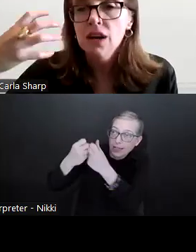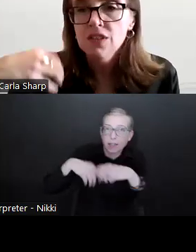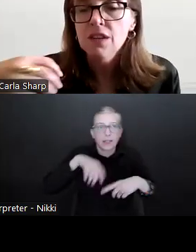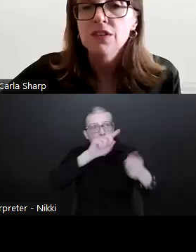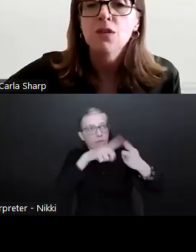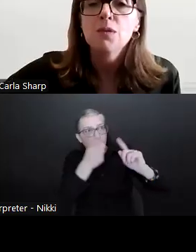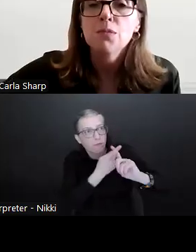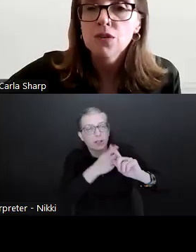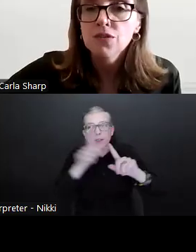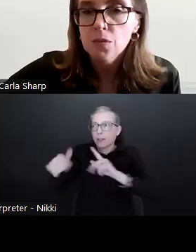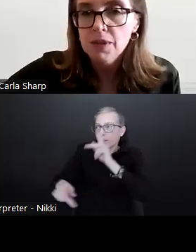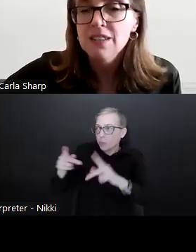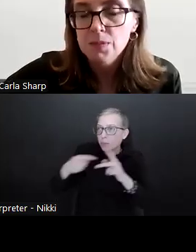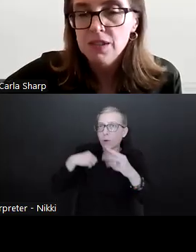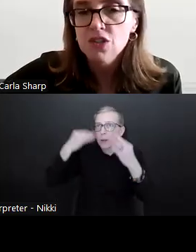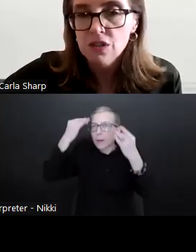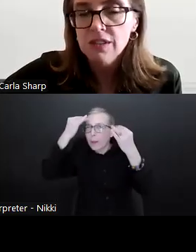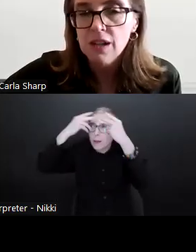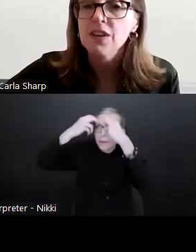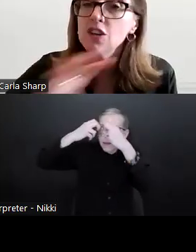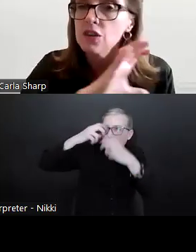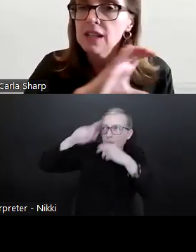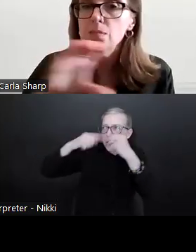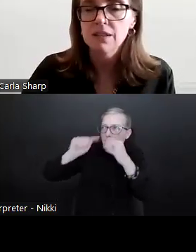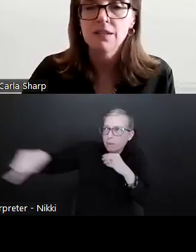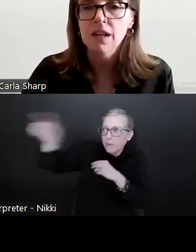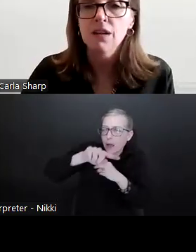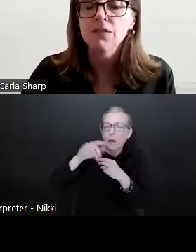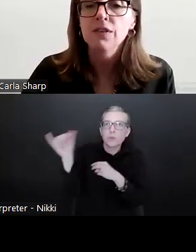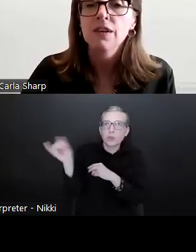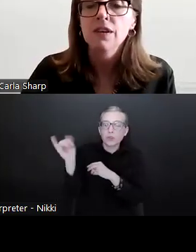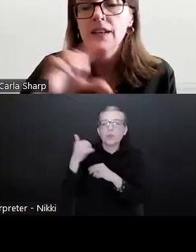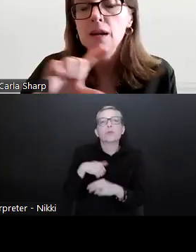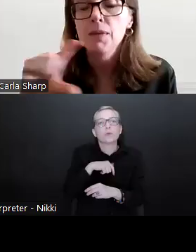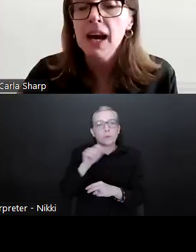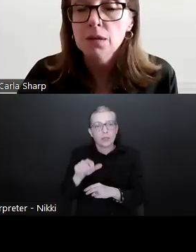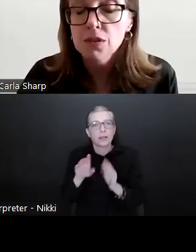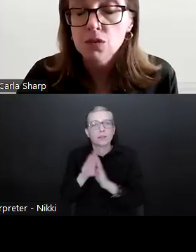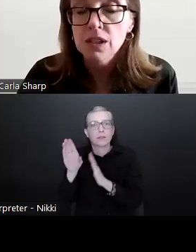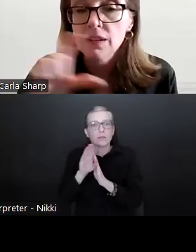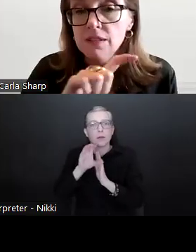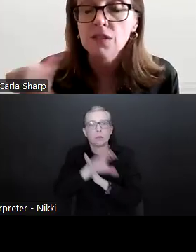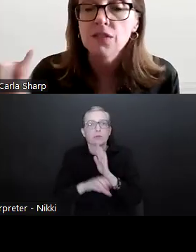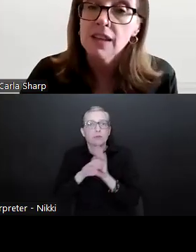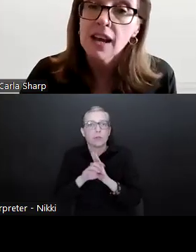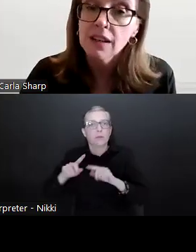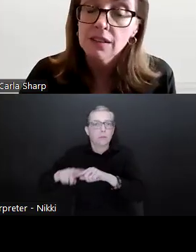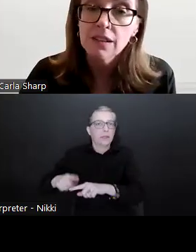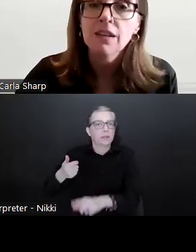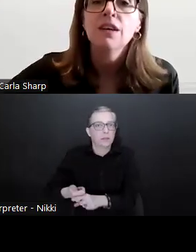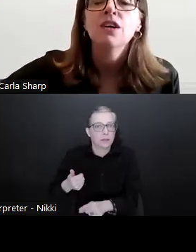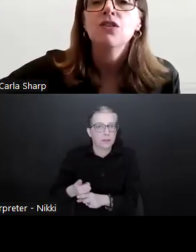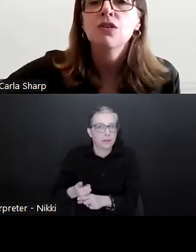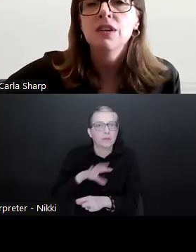on ourselves, and we move from a dispositional self, a trait-based self, in Dan McAdams's word, the self as